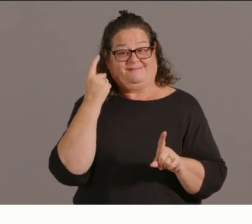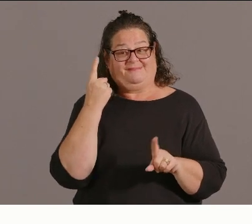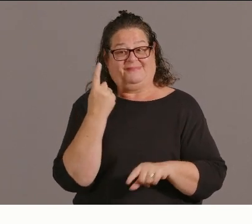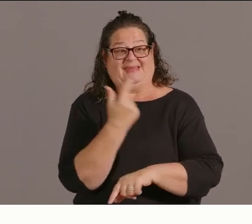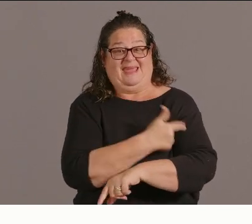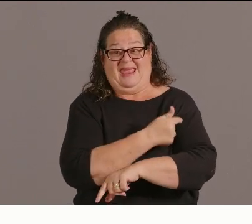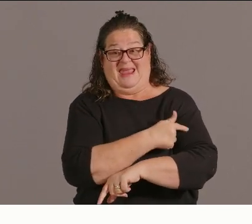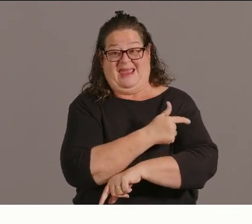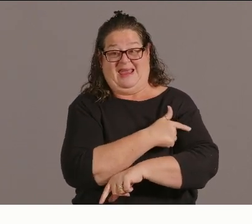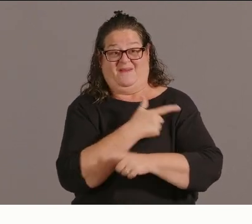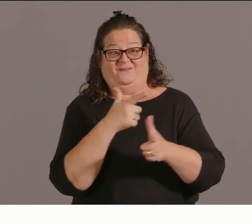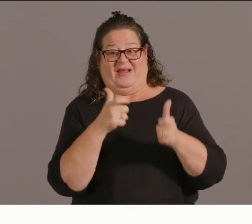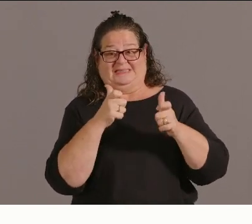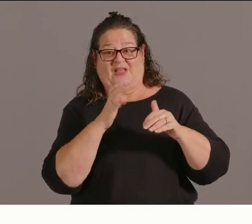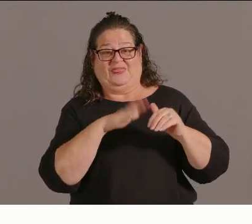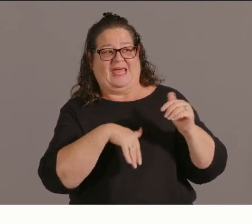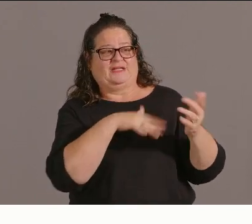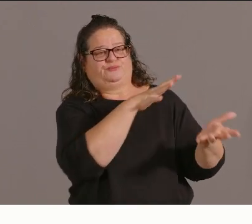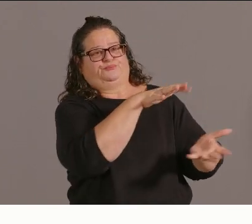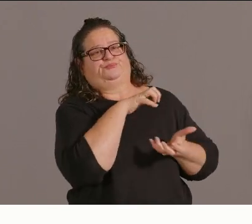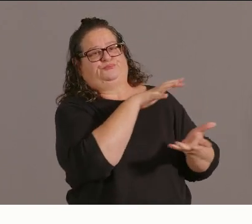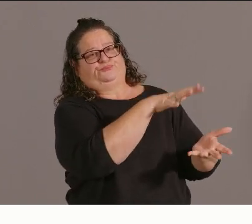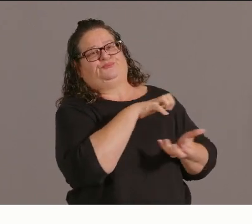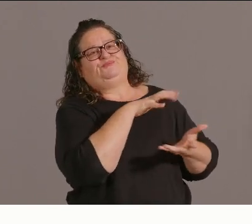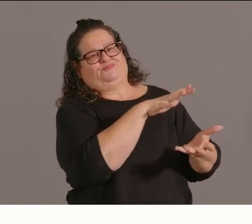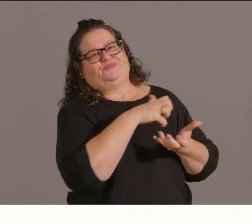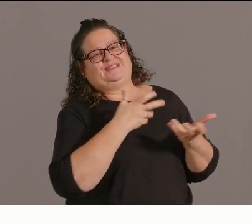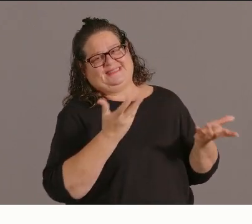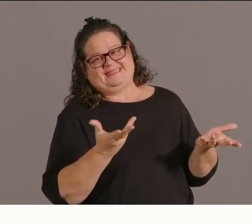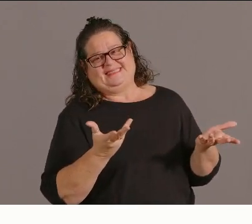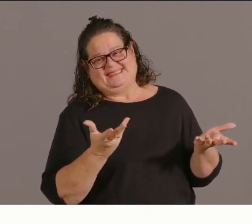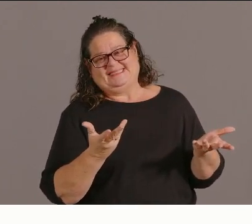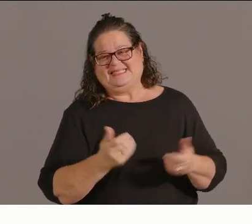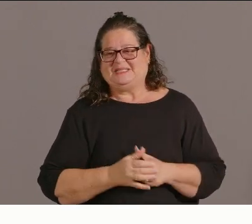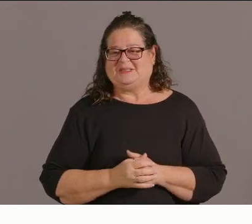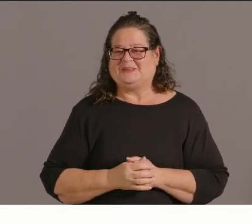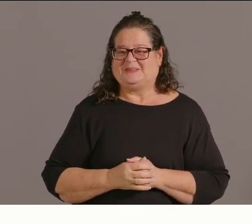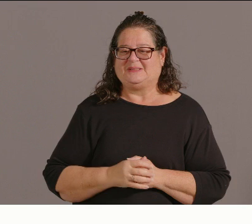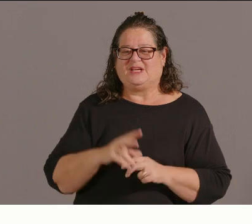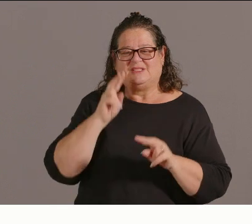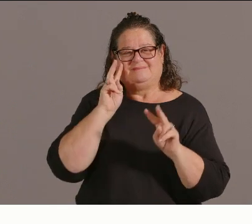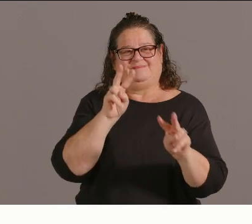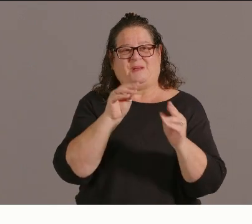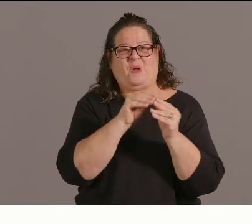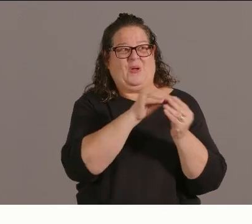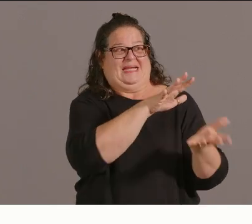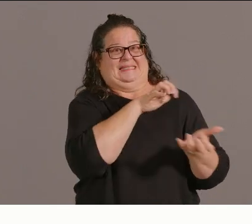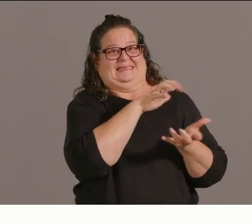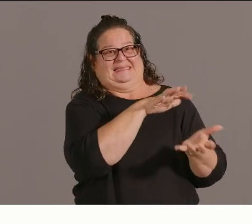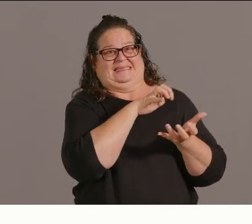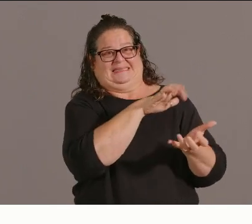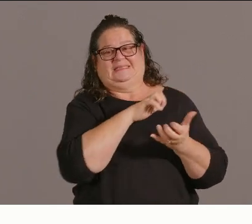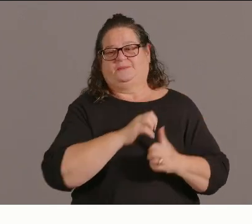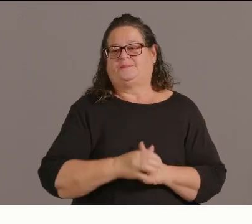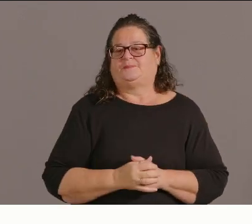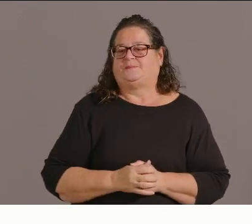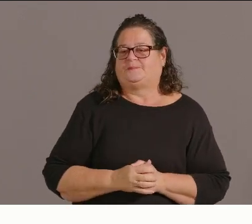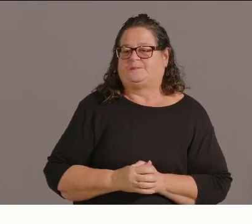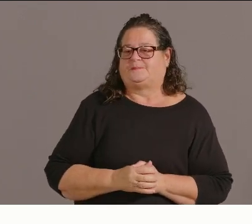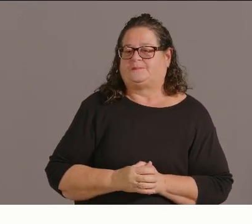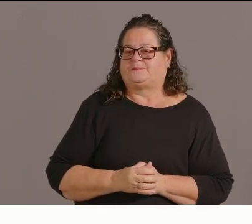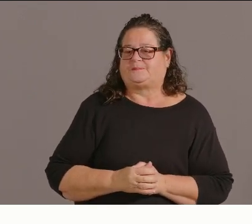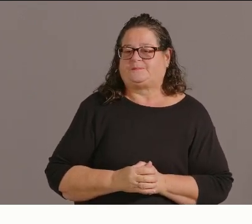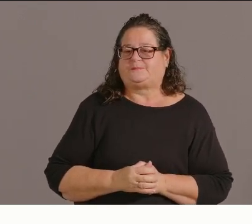Arizona. But look forward to getting more and more doses. What we're hearing is to anticipate smaller increases through the